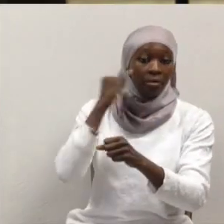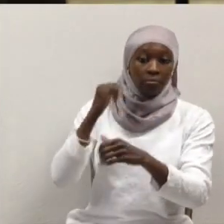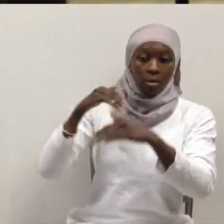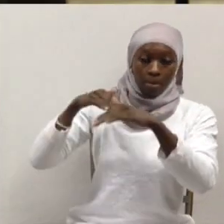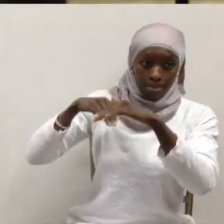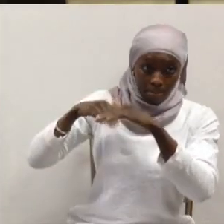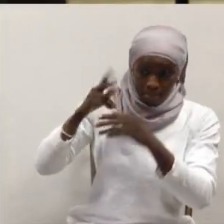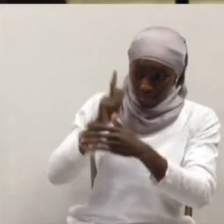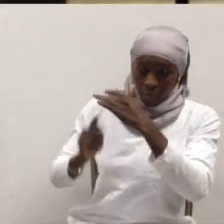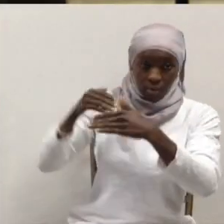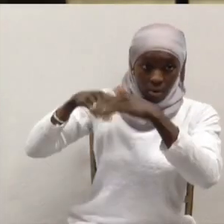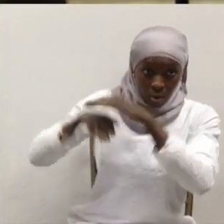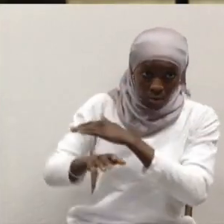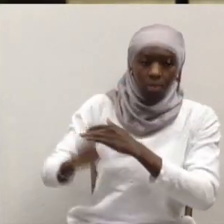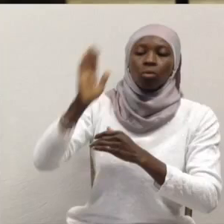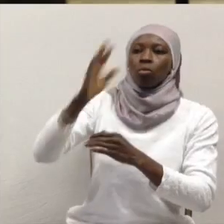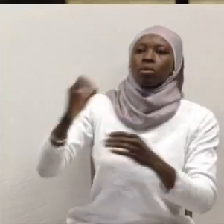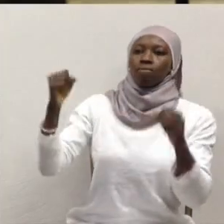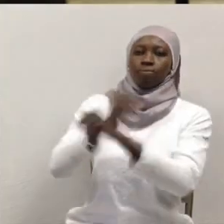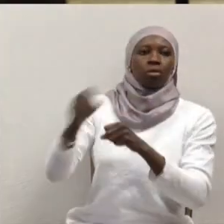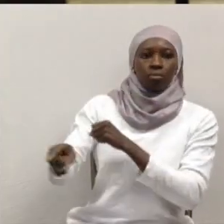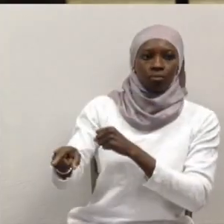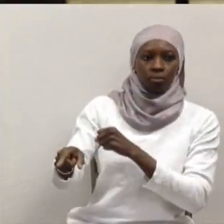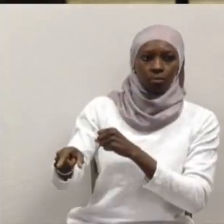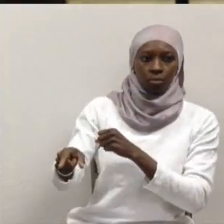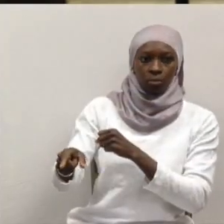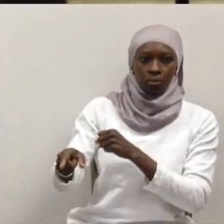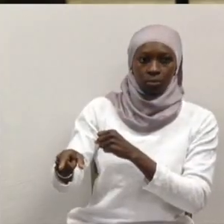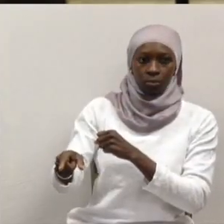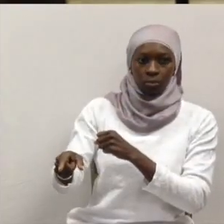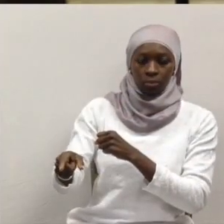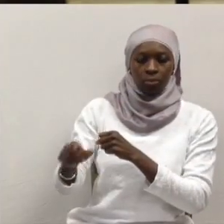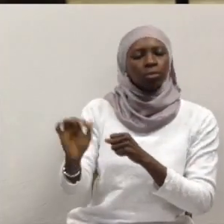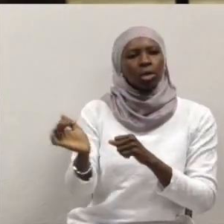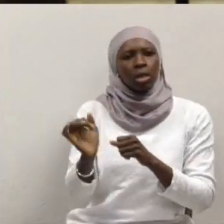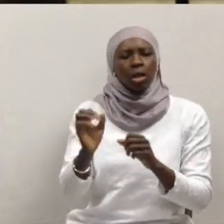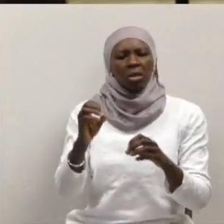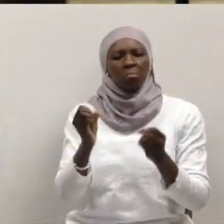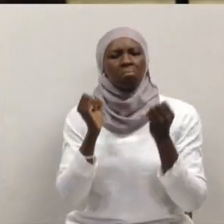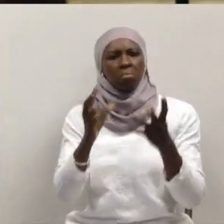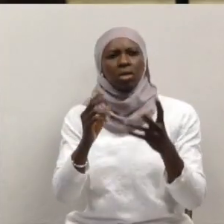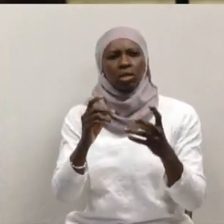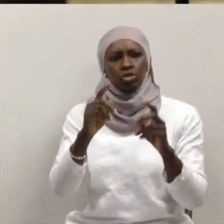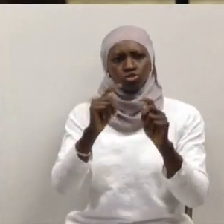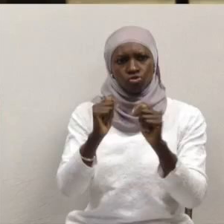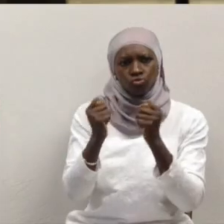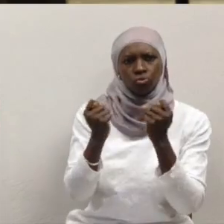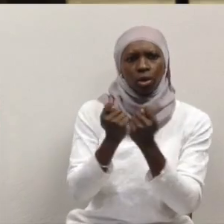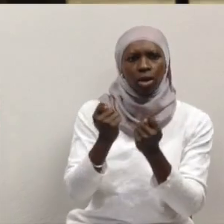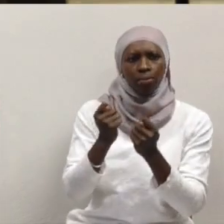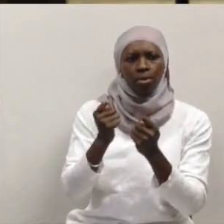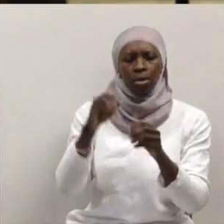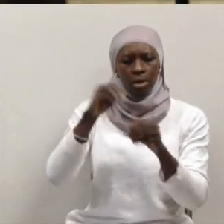his tribe stood against him. Like many tribes in the Arab world today are going against their